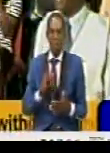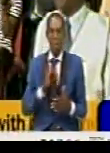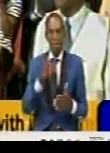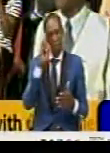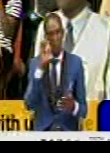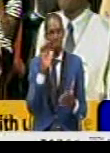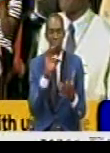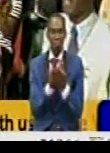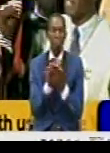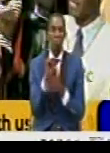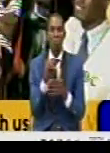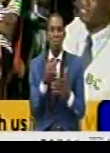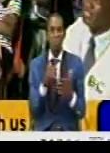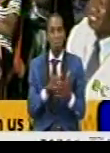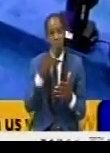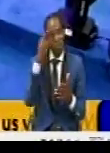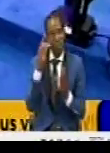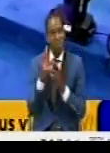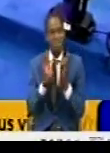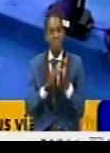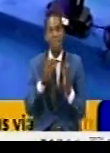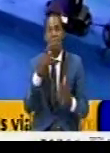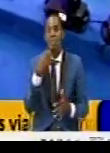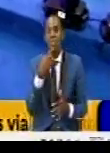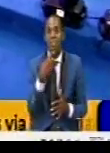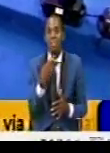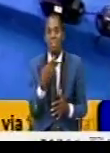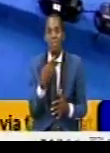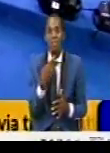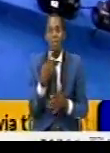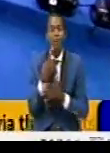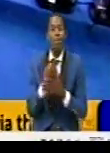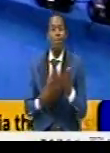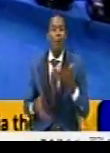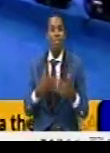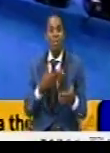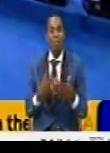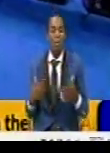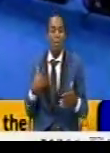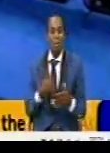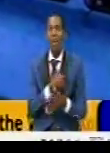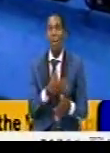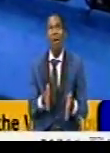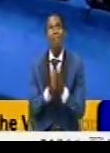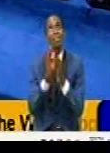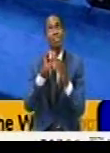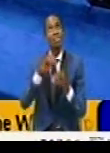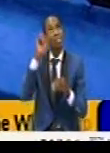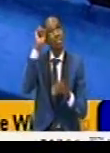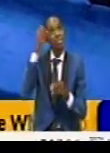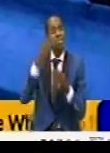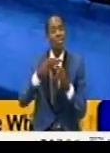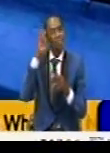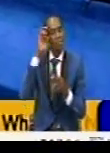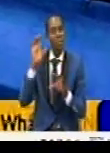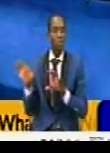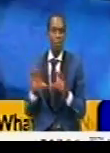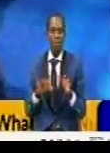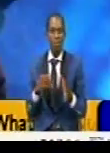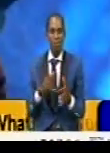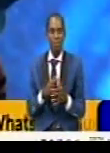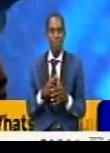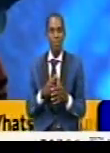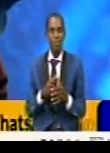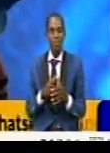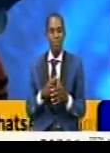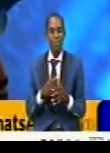Praise the Lord. And I believe it, because Jesus himself said that whatever we